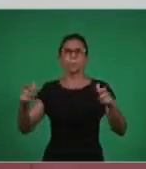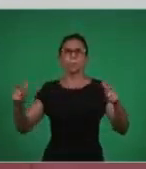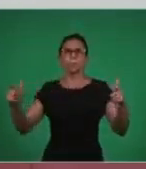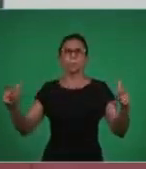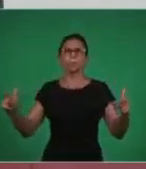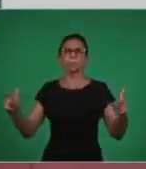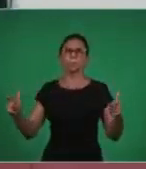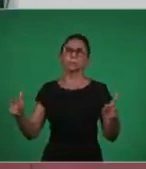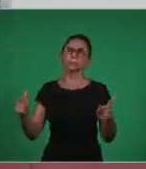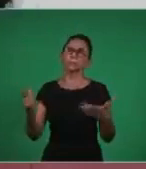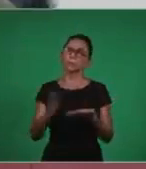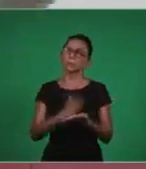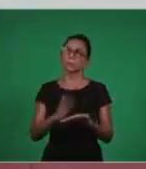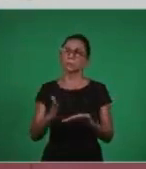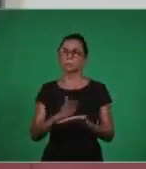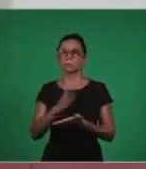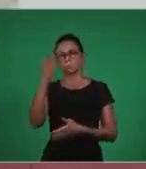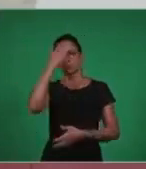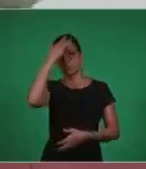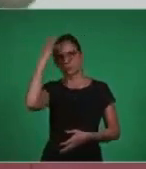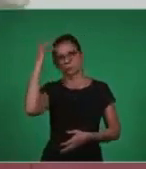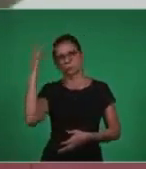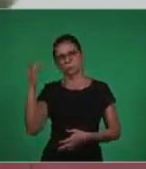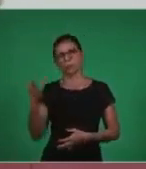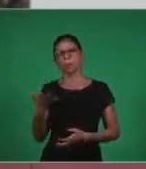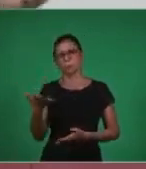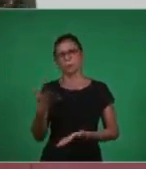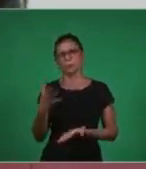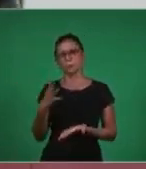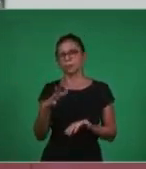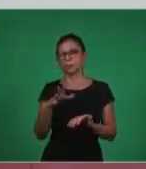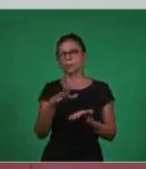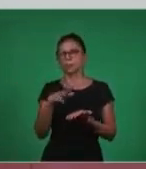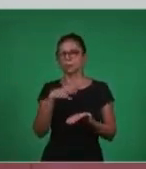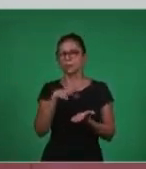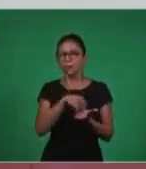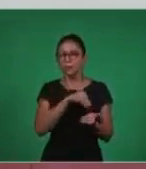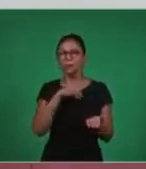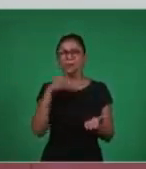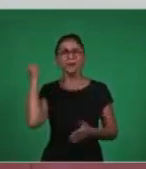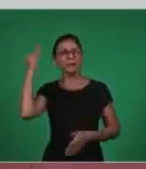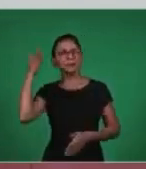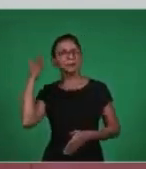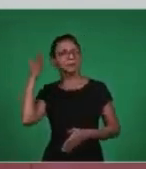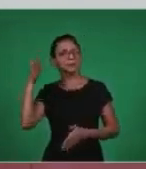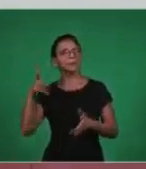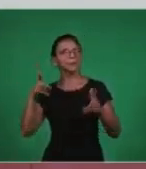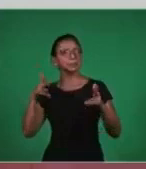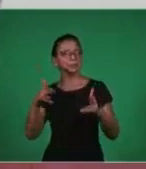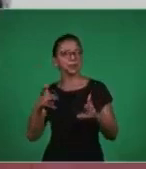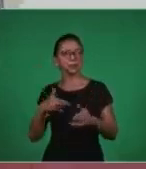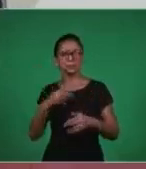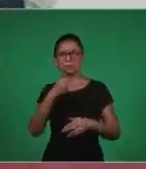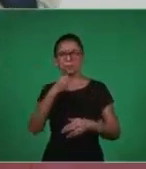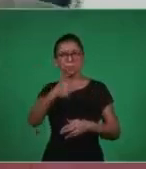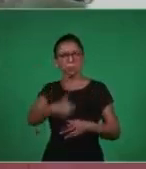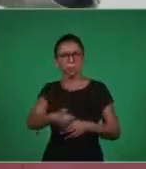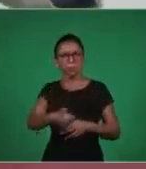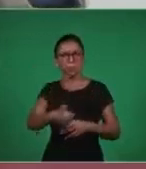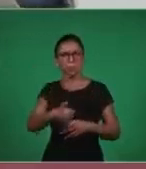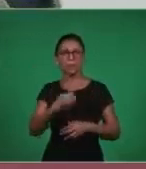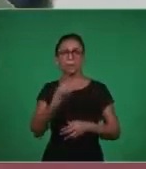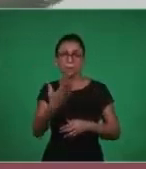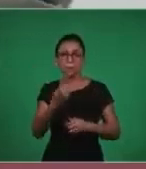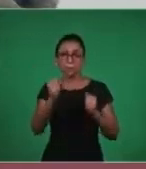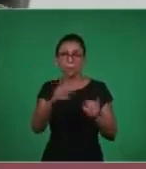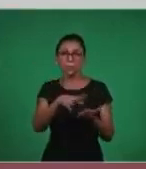the entire country. And there are a few that even want to imitate us, and there's nothing wrong with that. I think that the good things